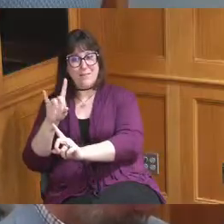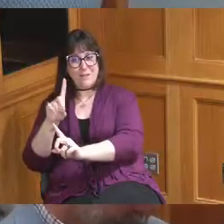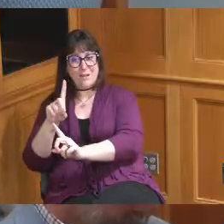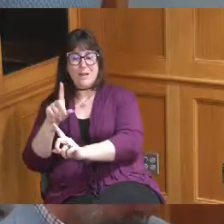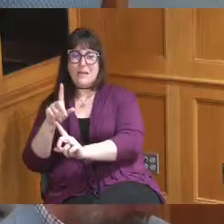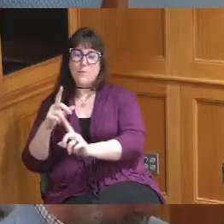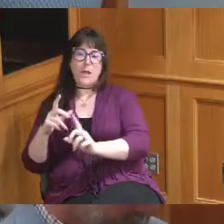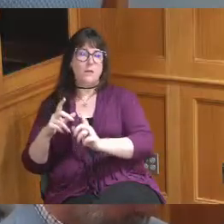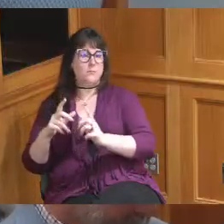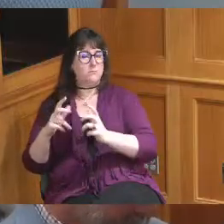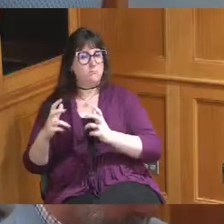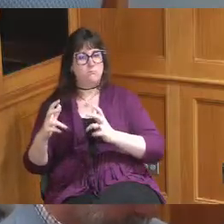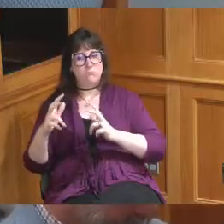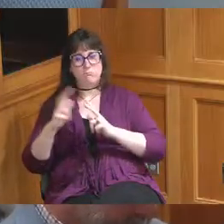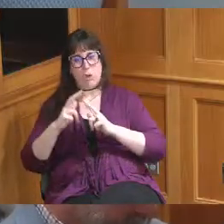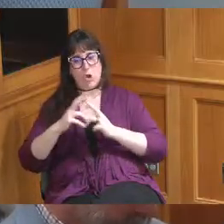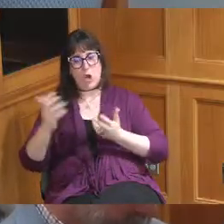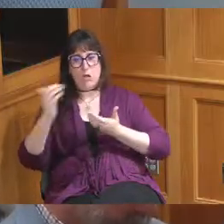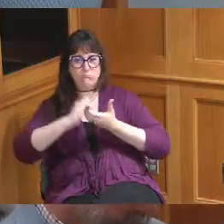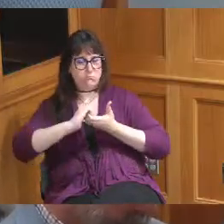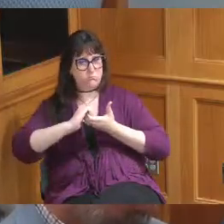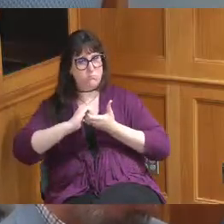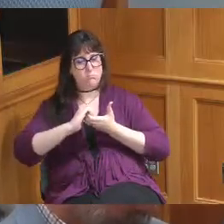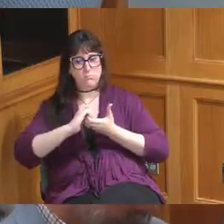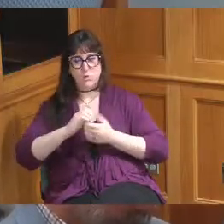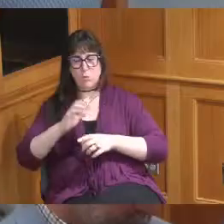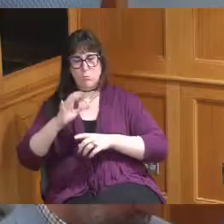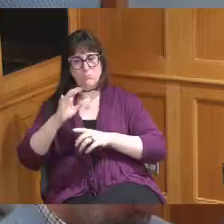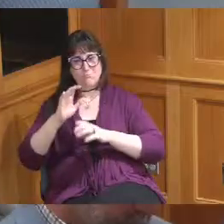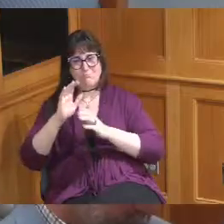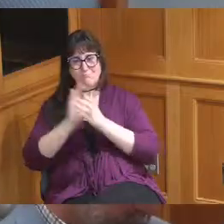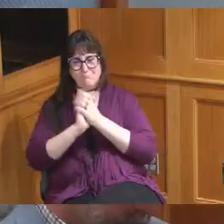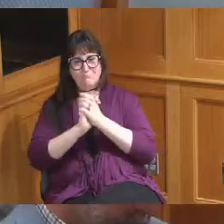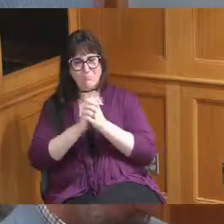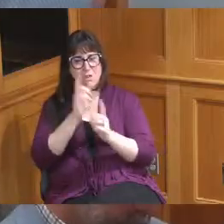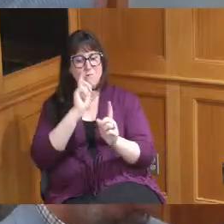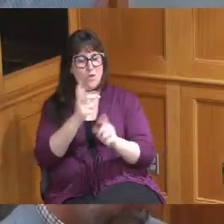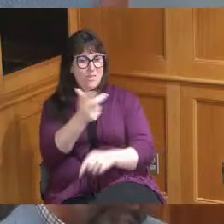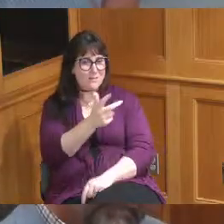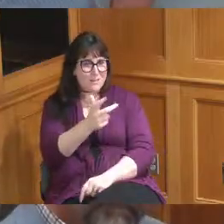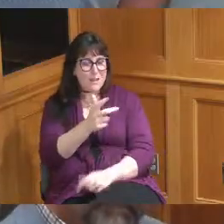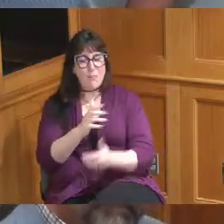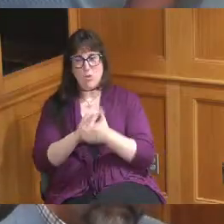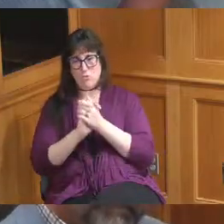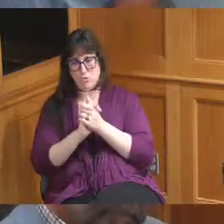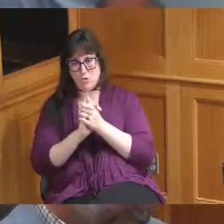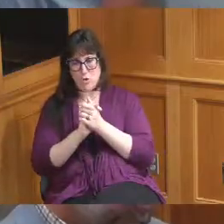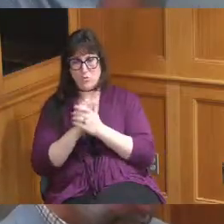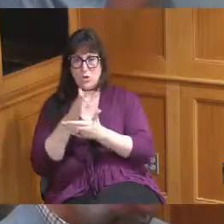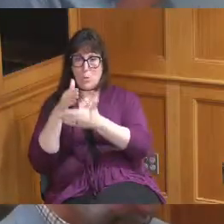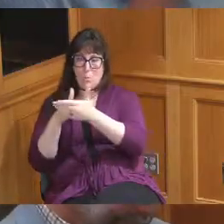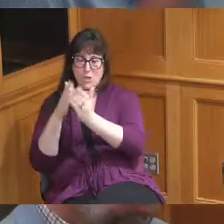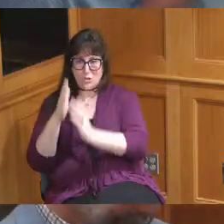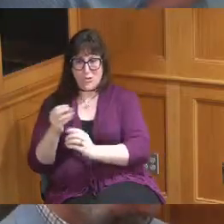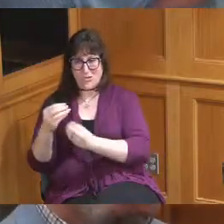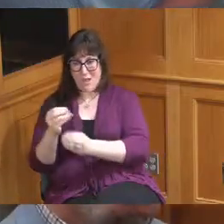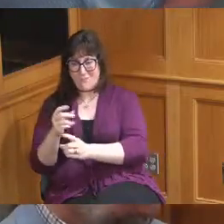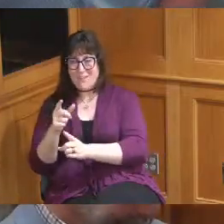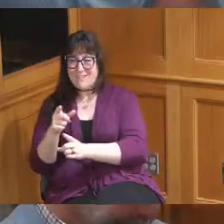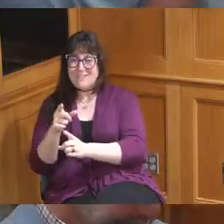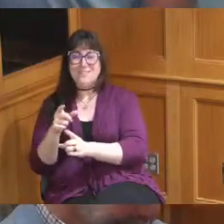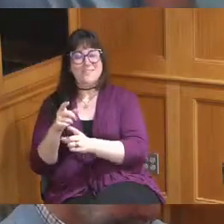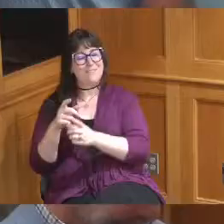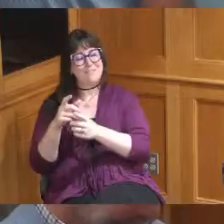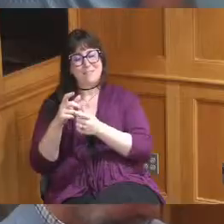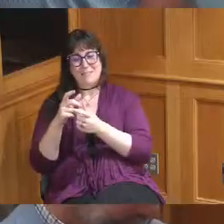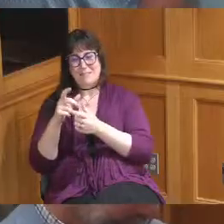this, and it has been a phenomenal team effort. So kudos to the commissioners, kudos to county prosecutor's office for doing this.